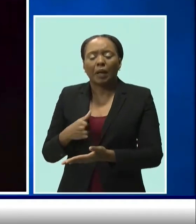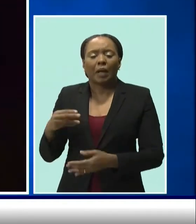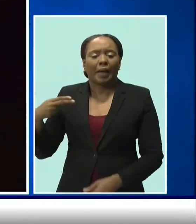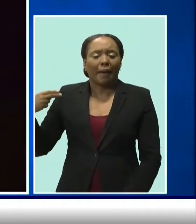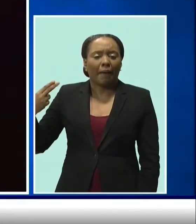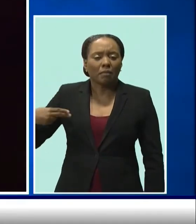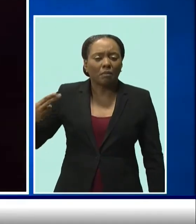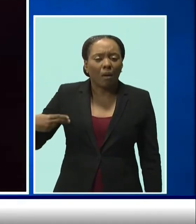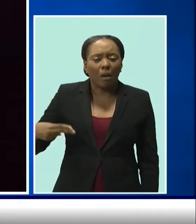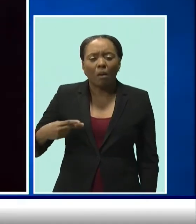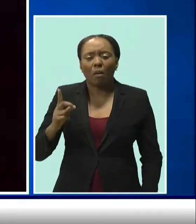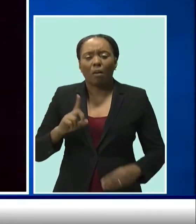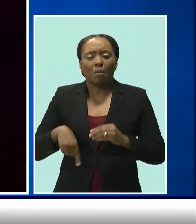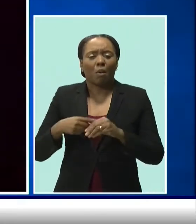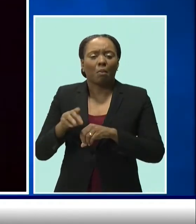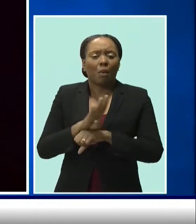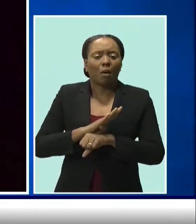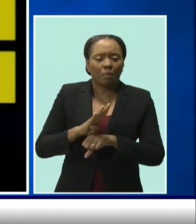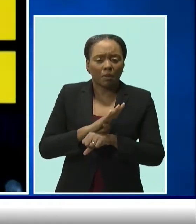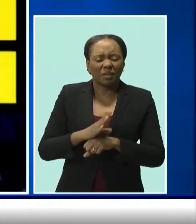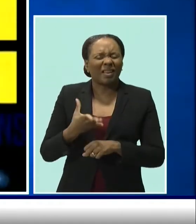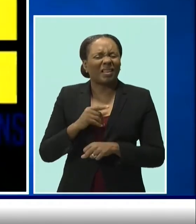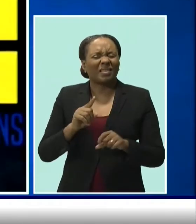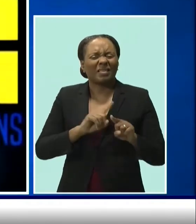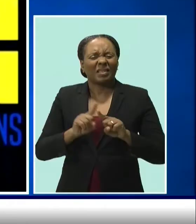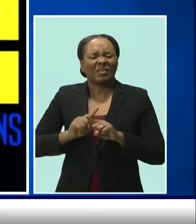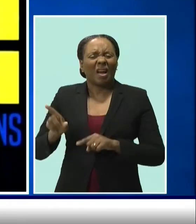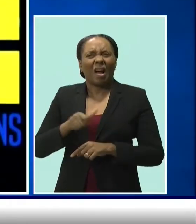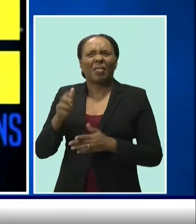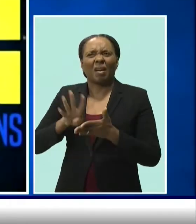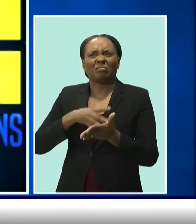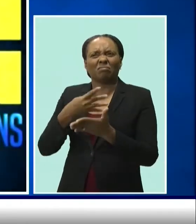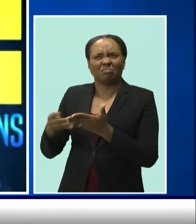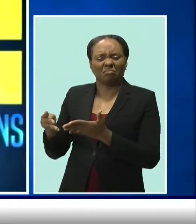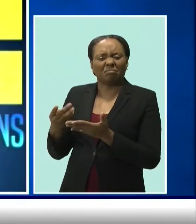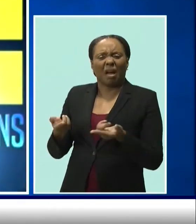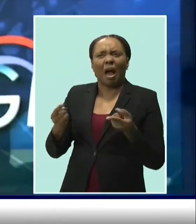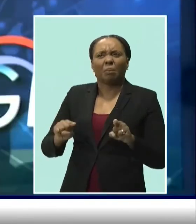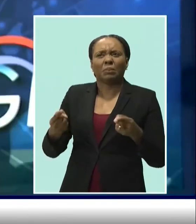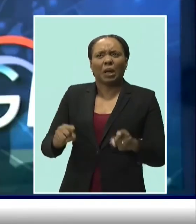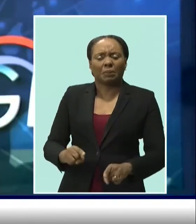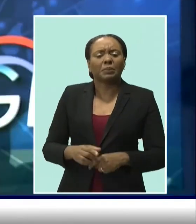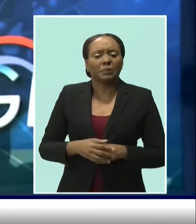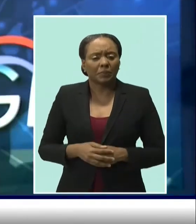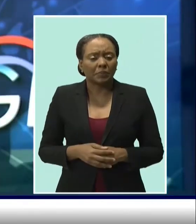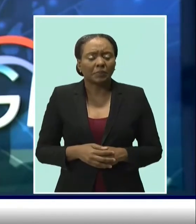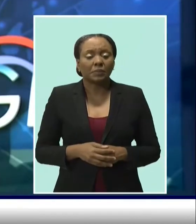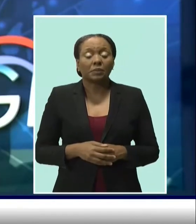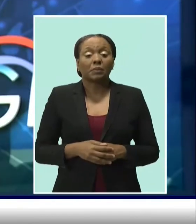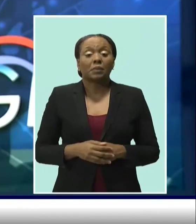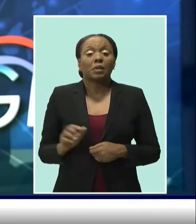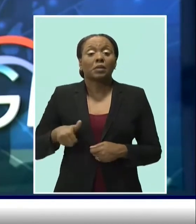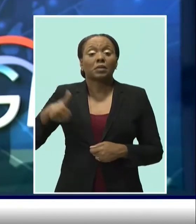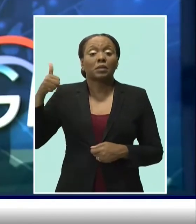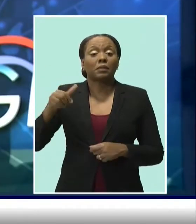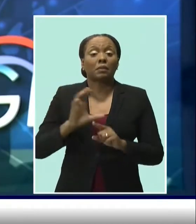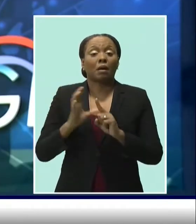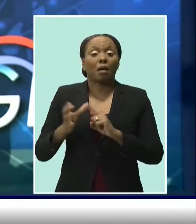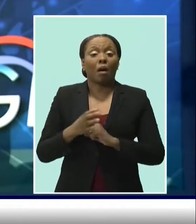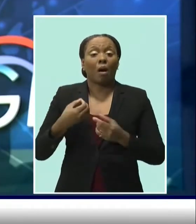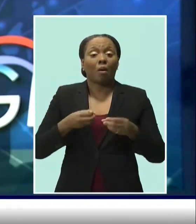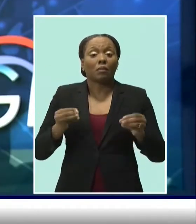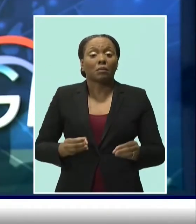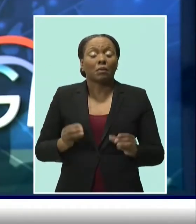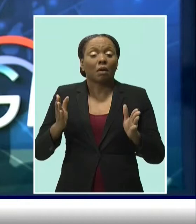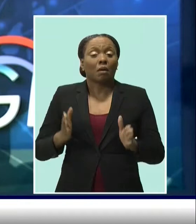an historical anthology of Barbados, and several other scheduled events. Chief Cultural Officer at the National